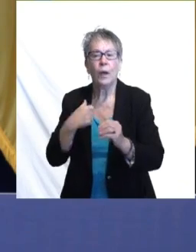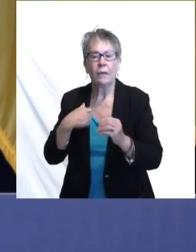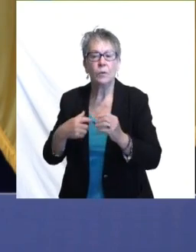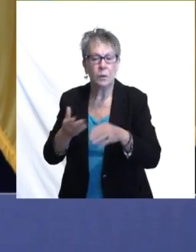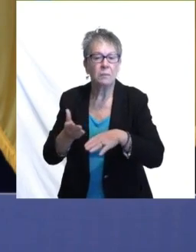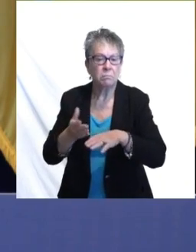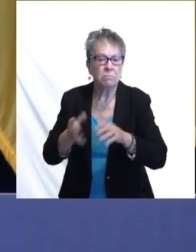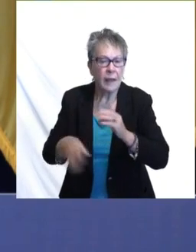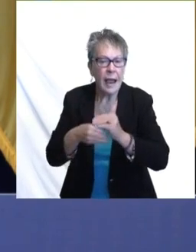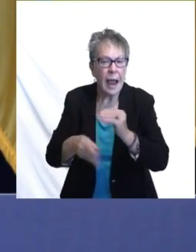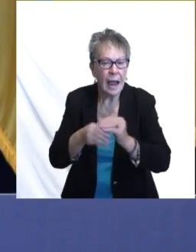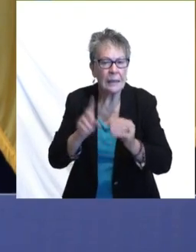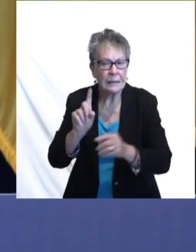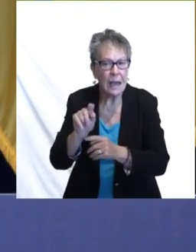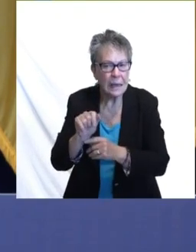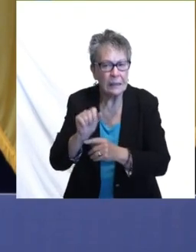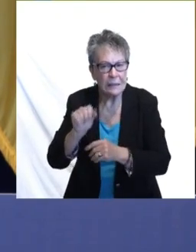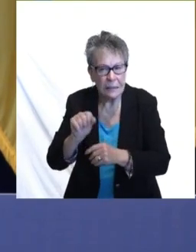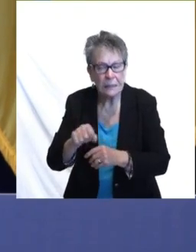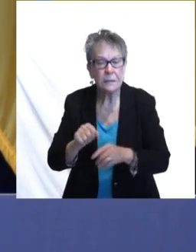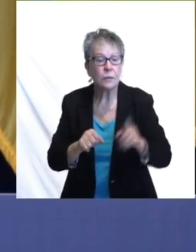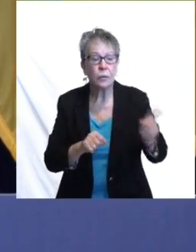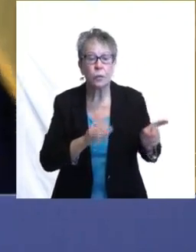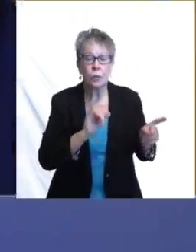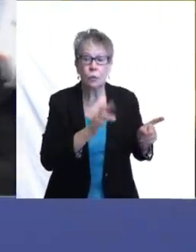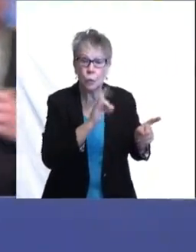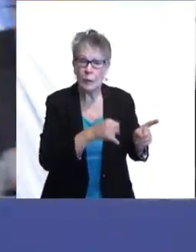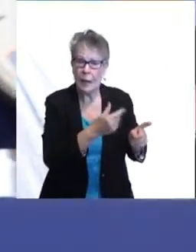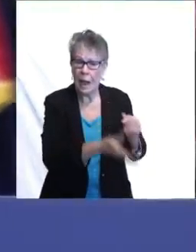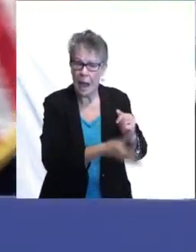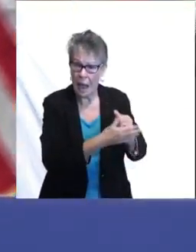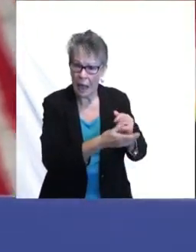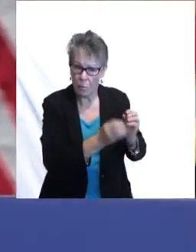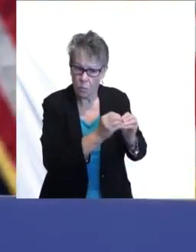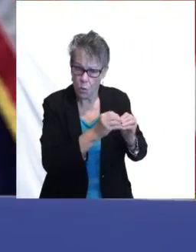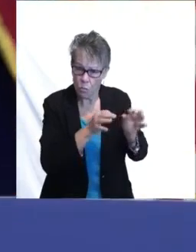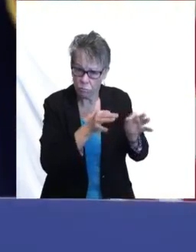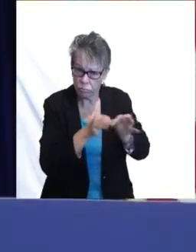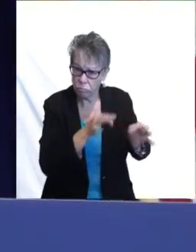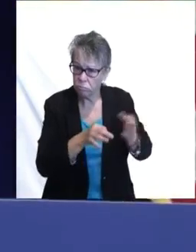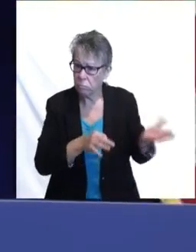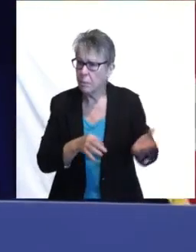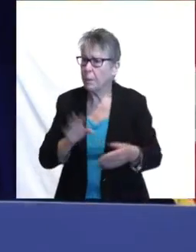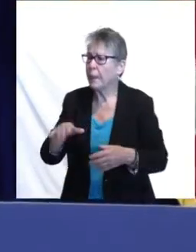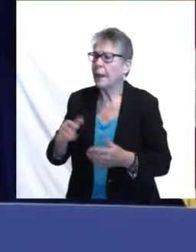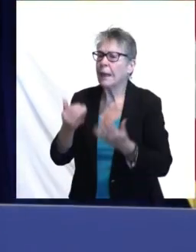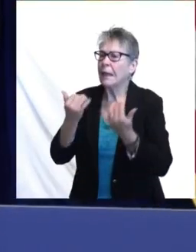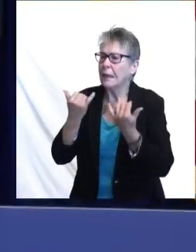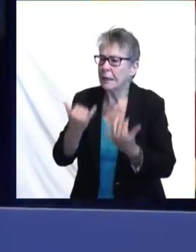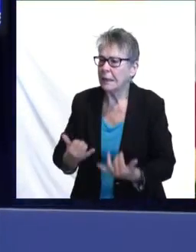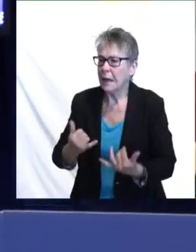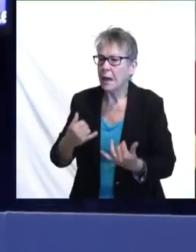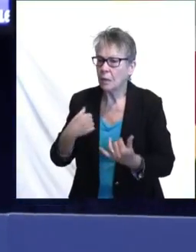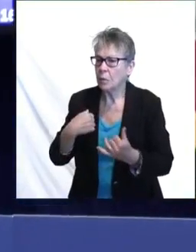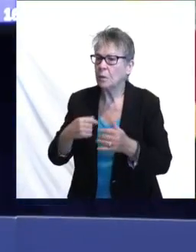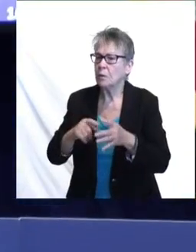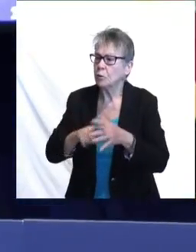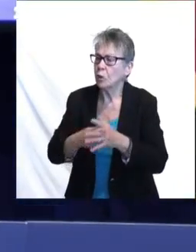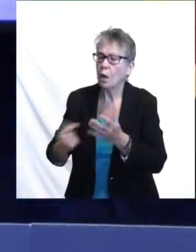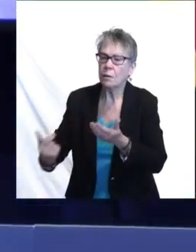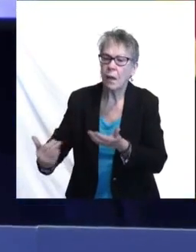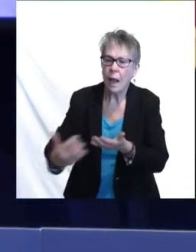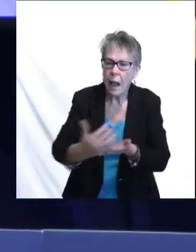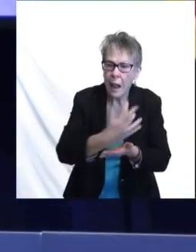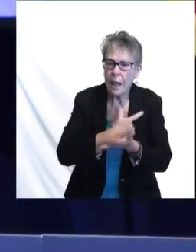But let me defer to Judy, who may want to add a word or two onto that. Yeah, we're accumulating county data through our surveillance